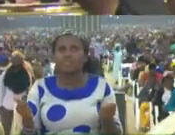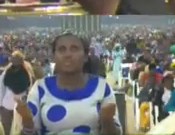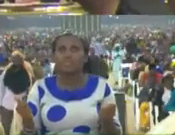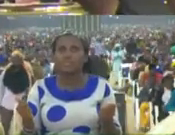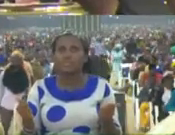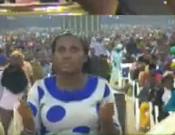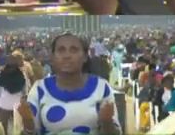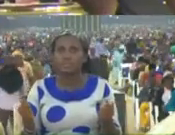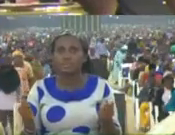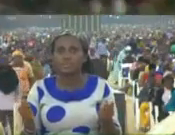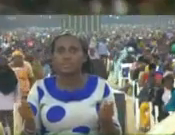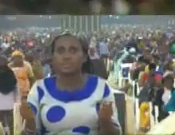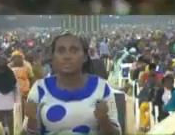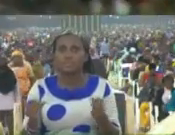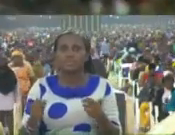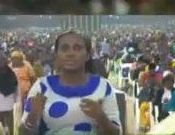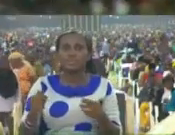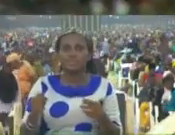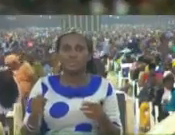In